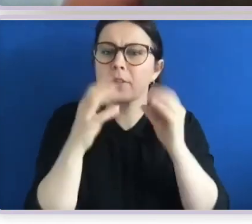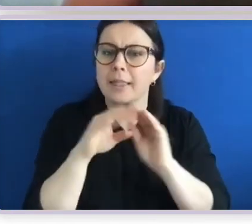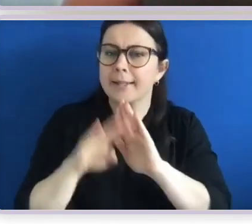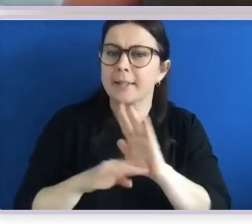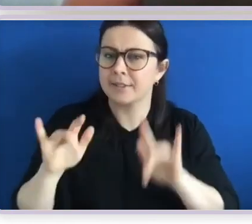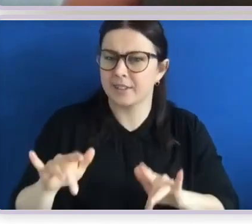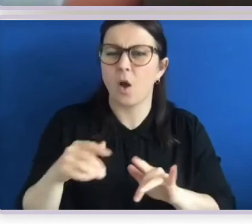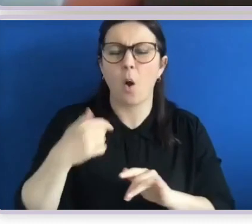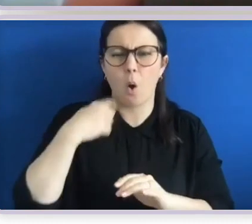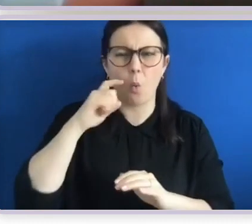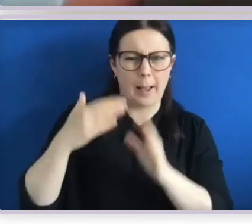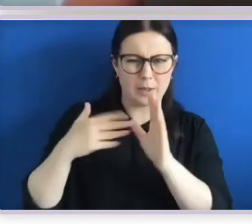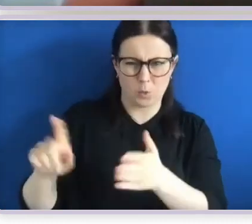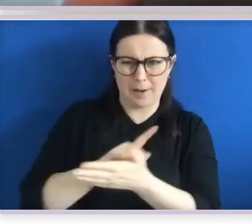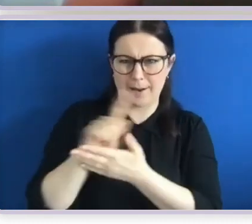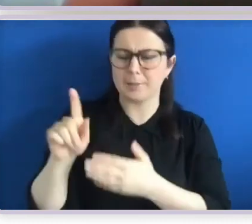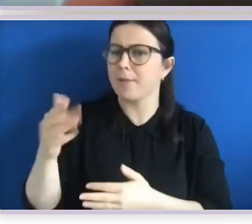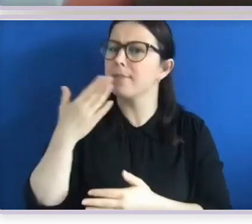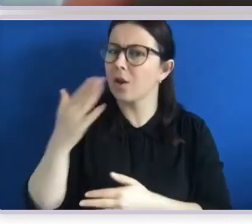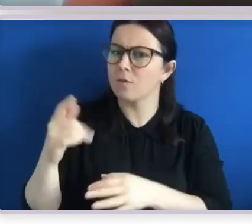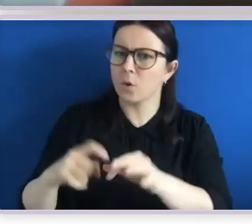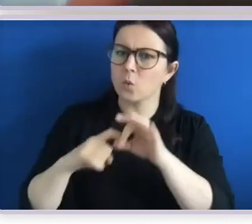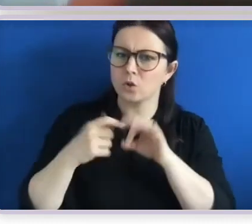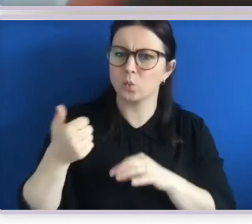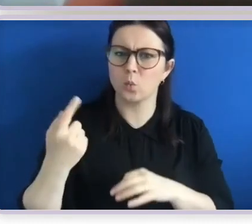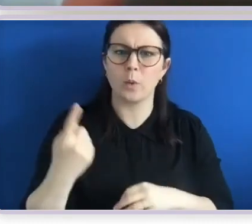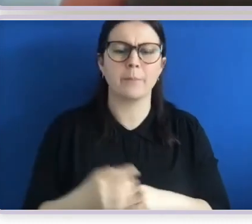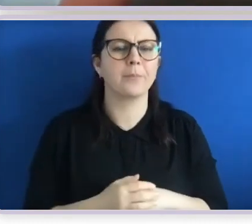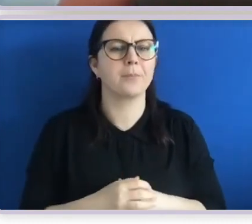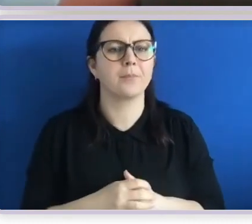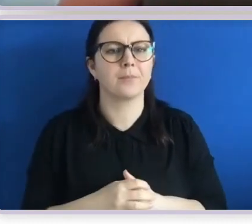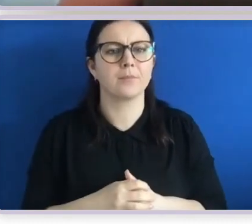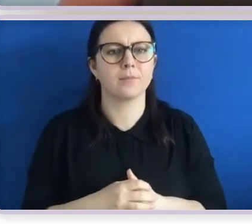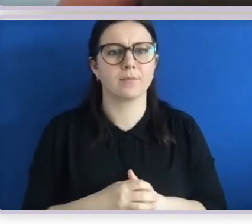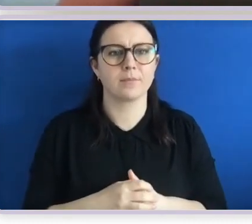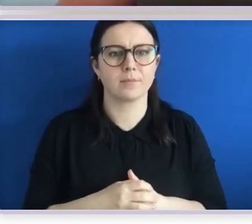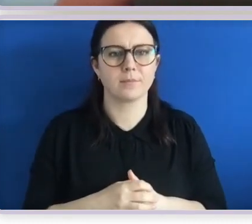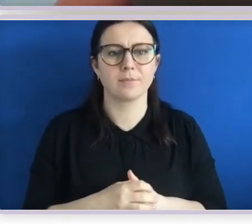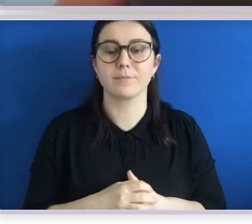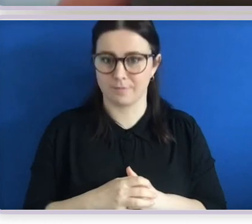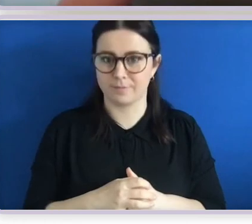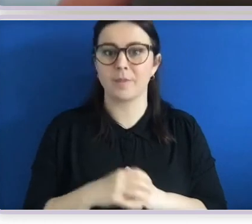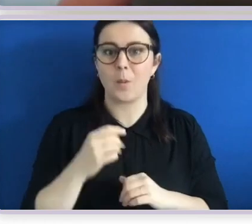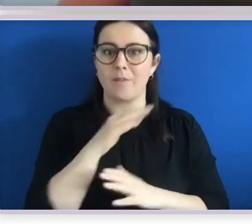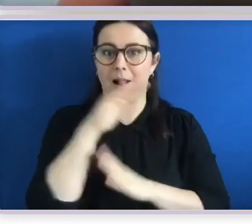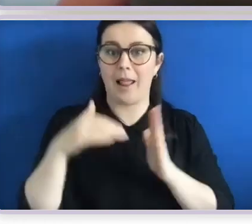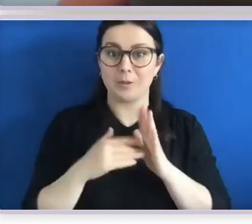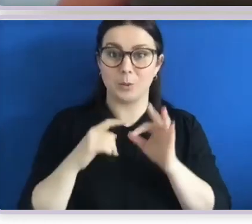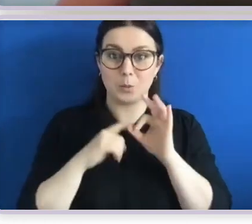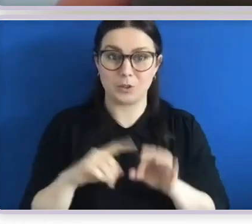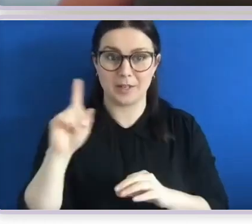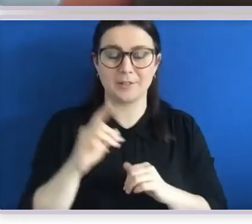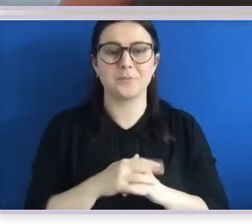to you about that. Thanks for the question. Right. So we've got our last question now. Are